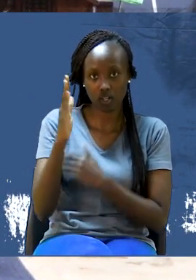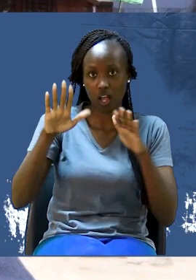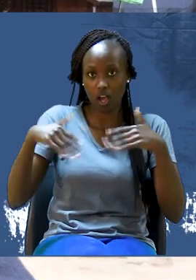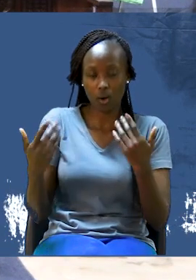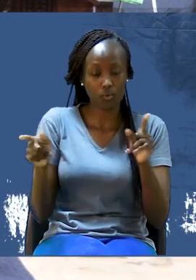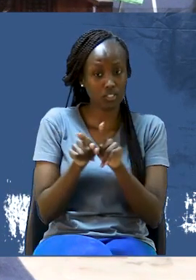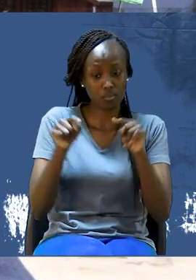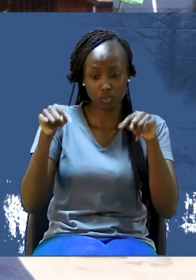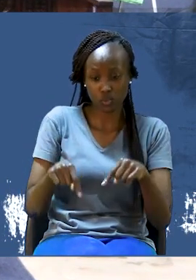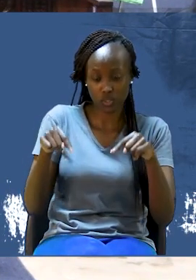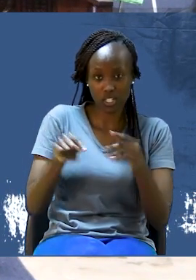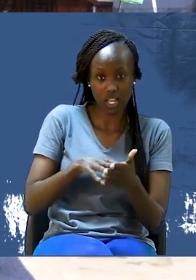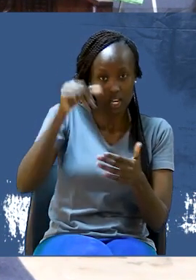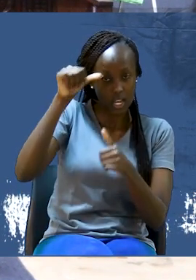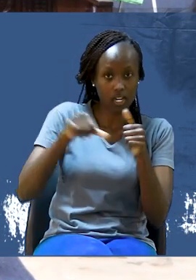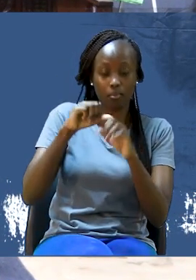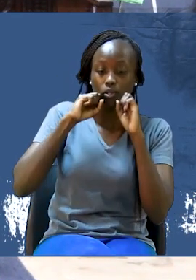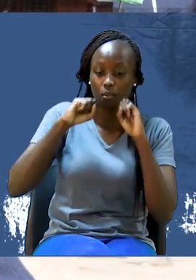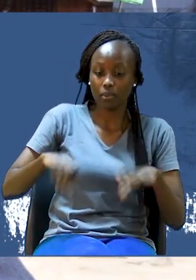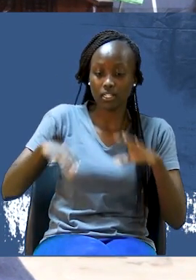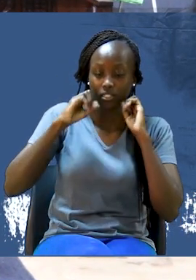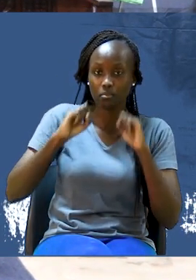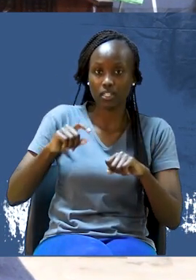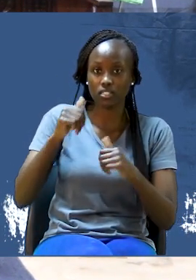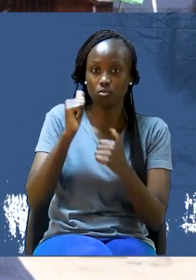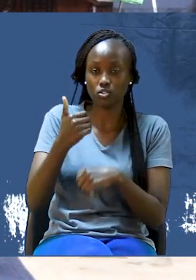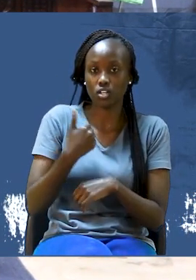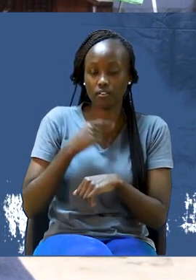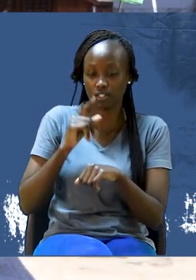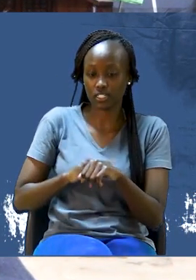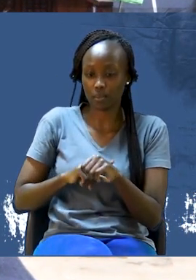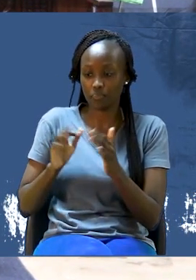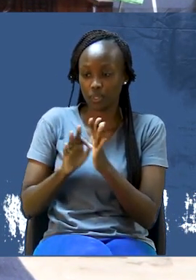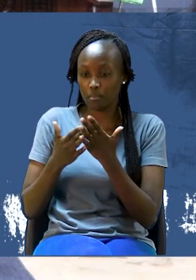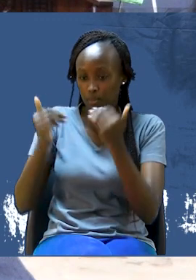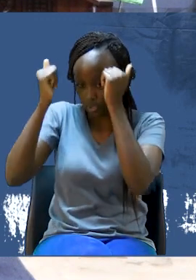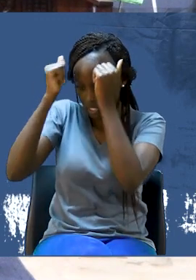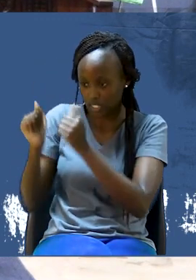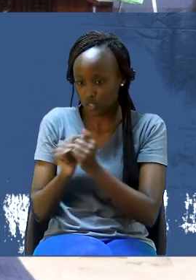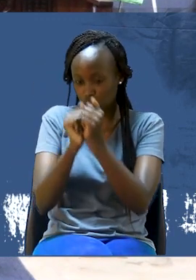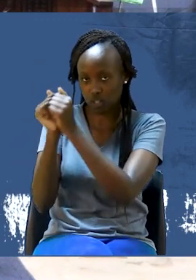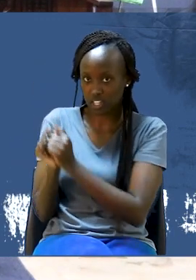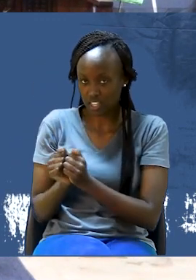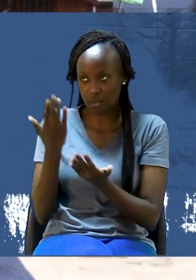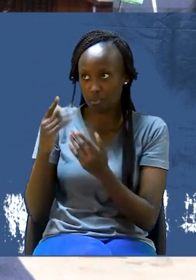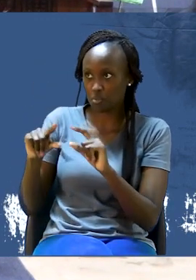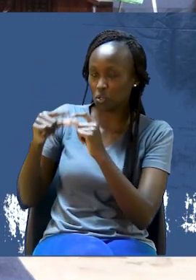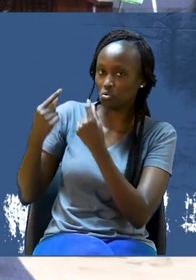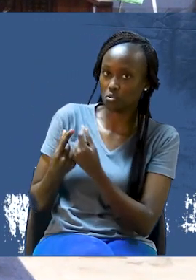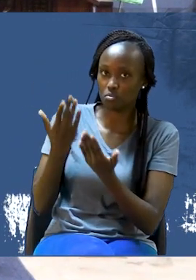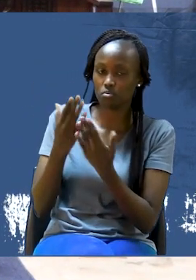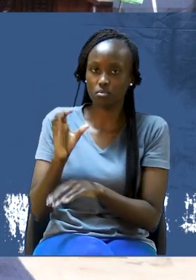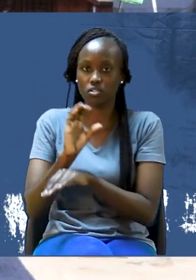the blessing of studying your word with others in small groups, in our families, in ministries, or in our cell groups in